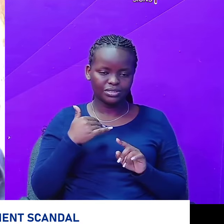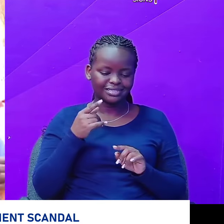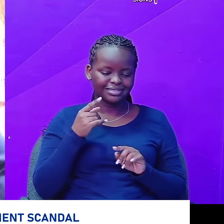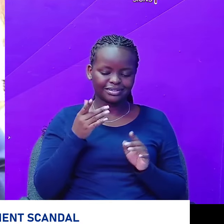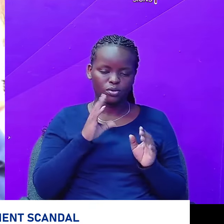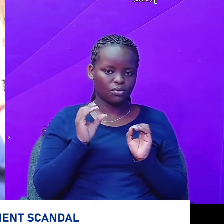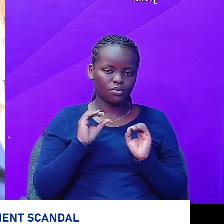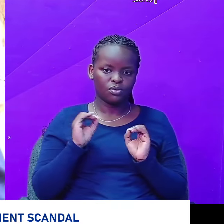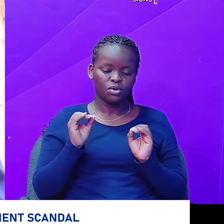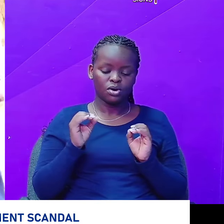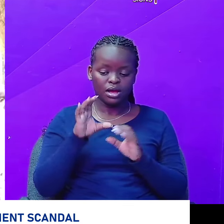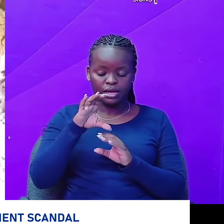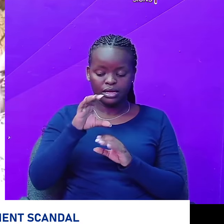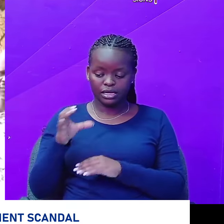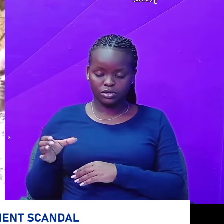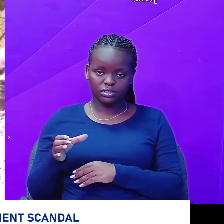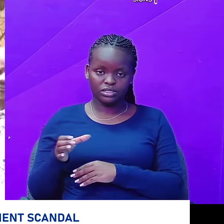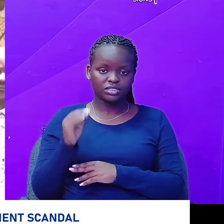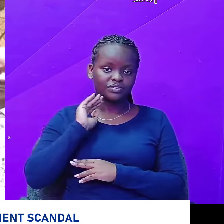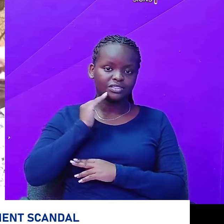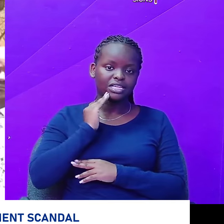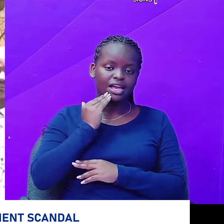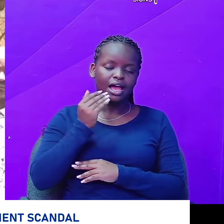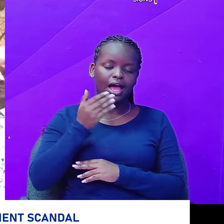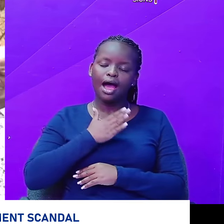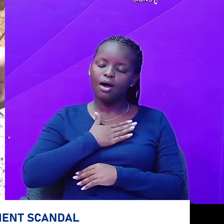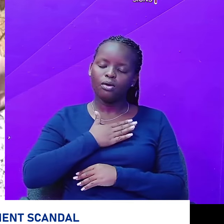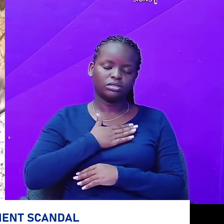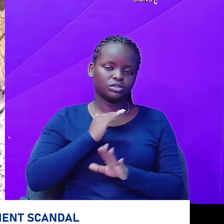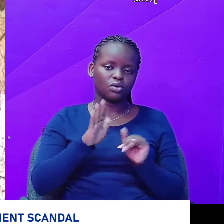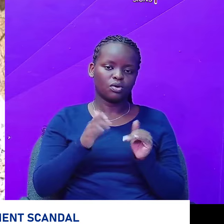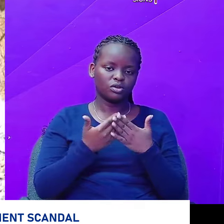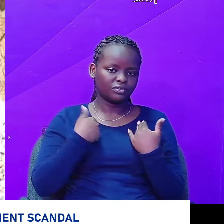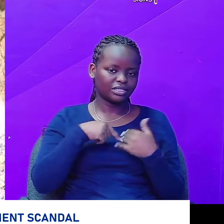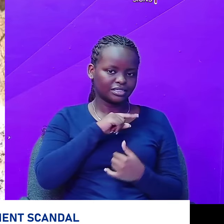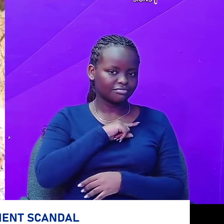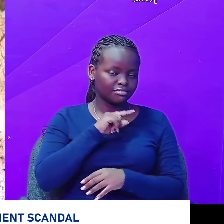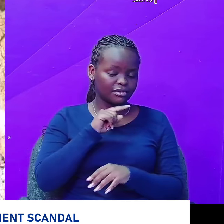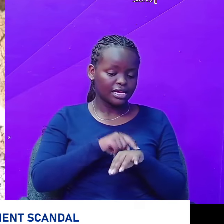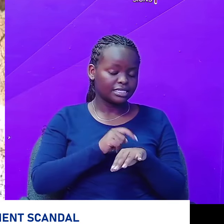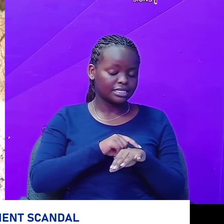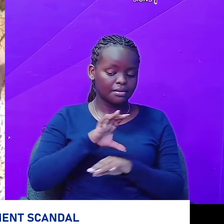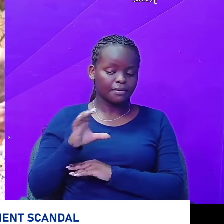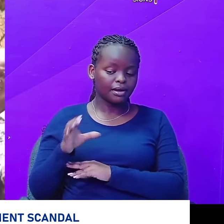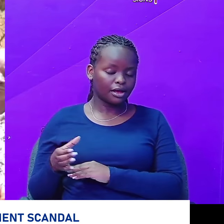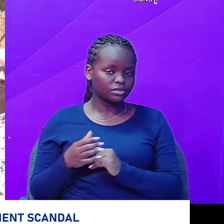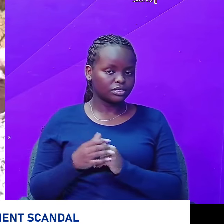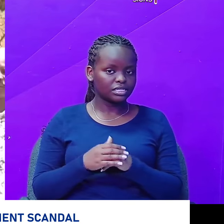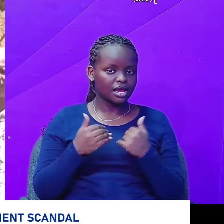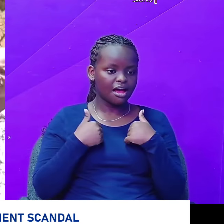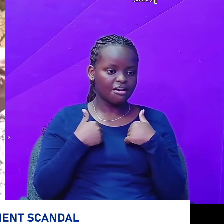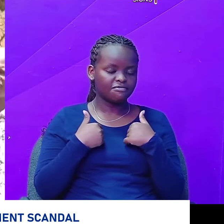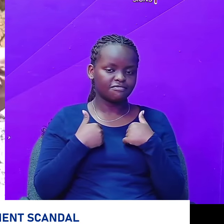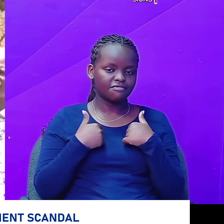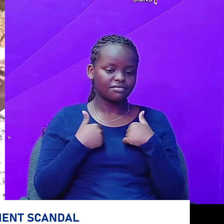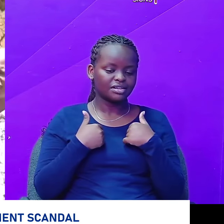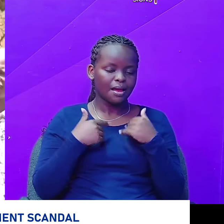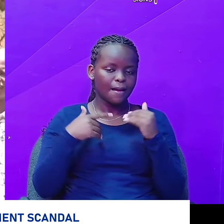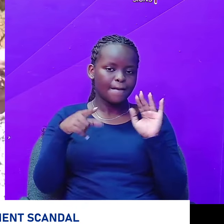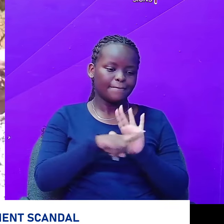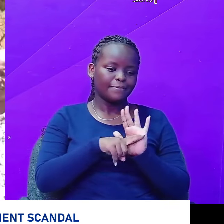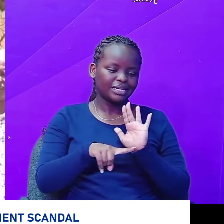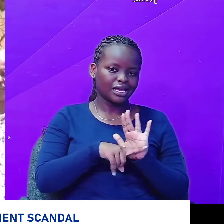because the county of Siaya belongs to all of us. And the moment the county is being tainted negatively,